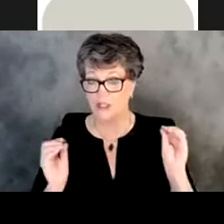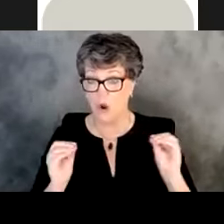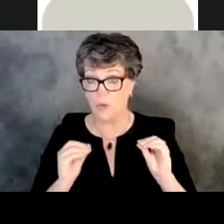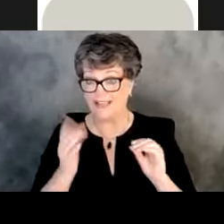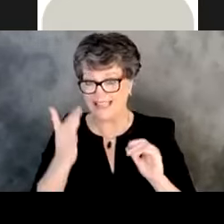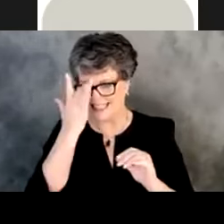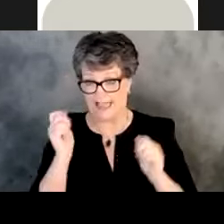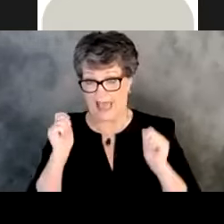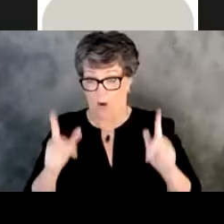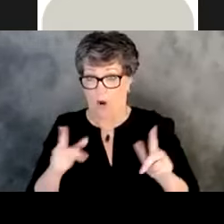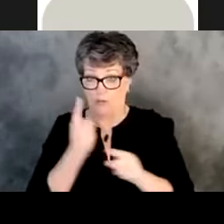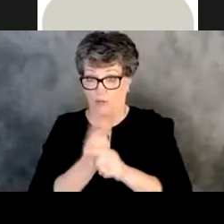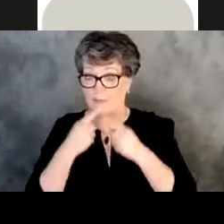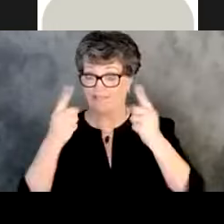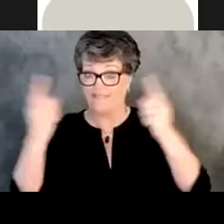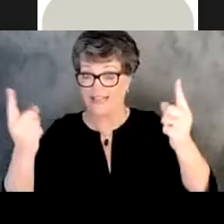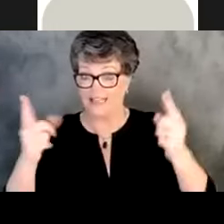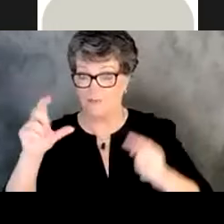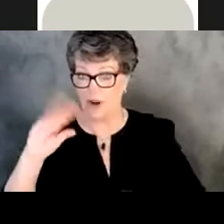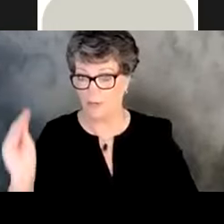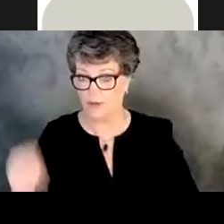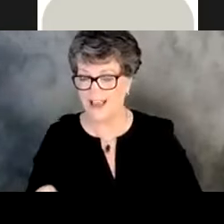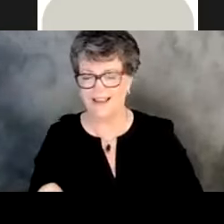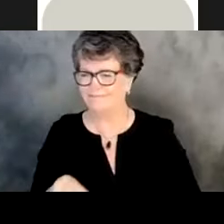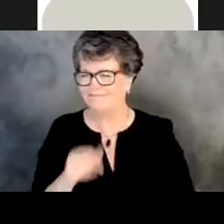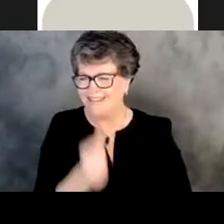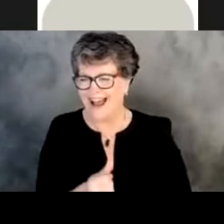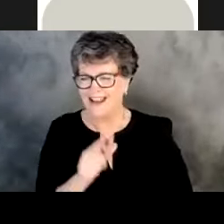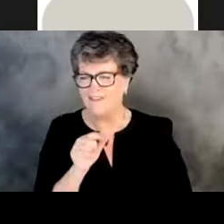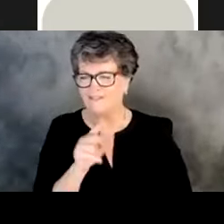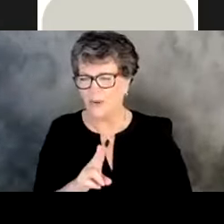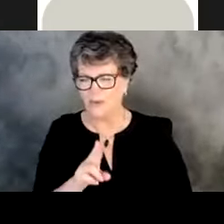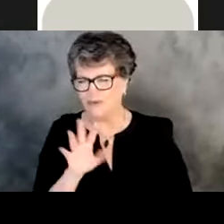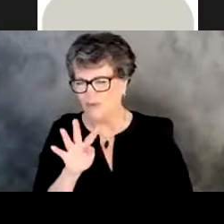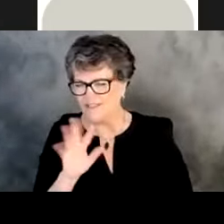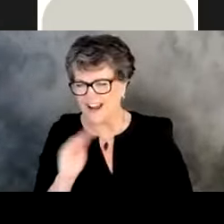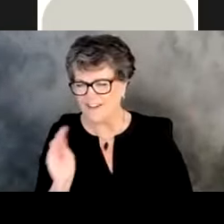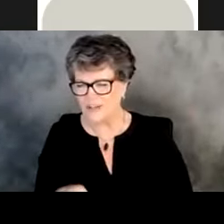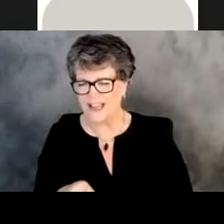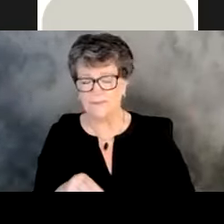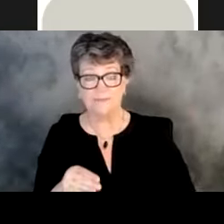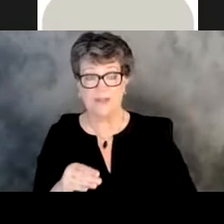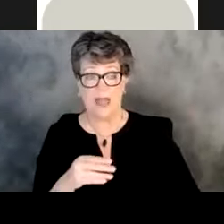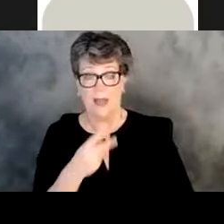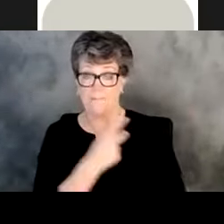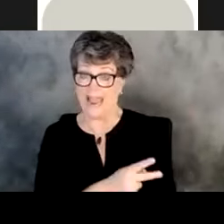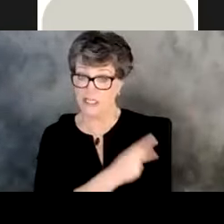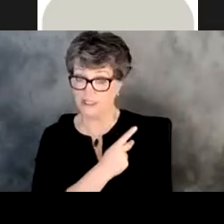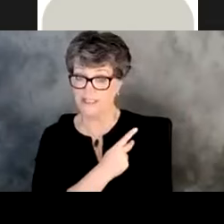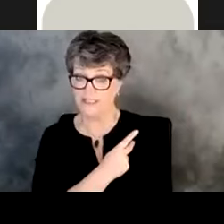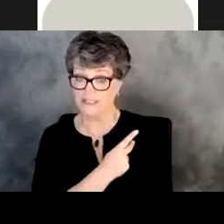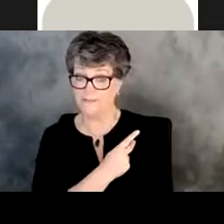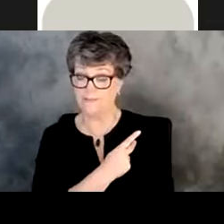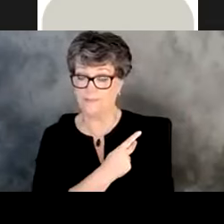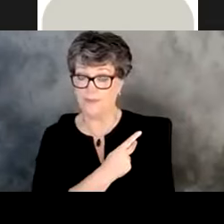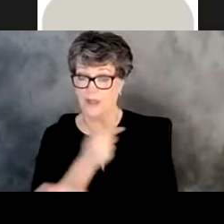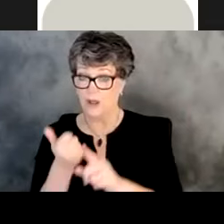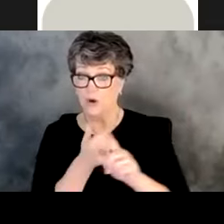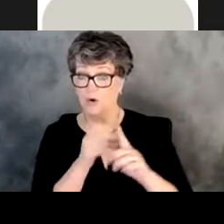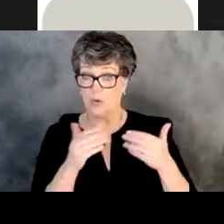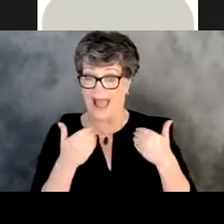all, right? And so that's why even now, when you have patients who are having